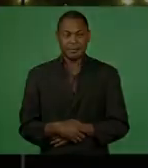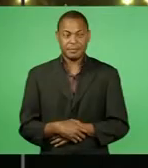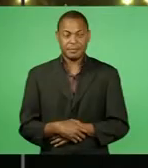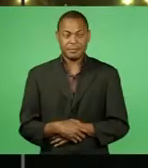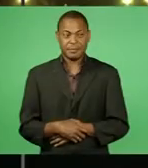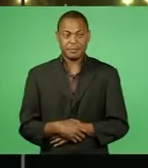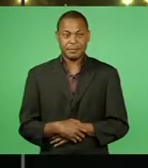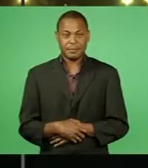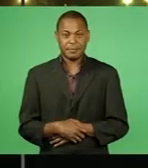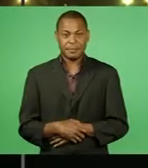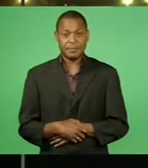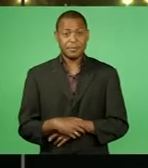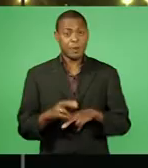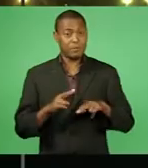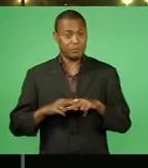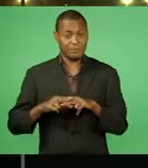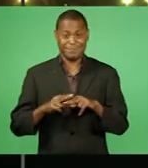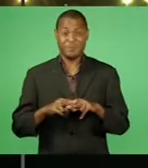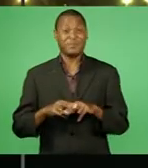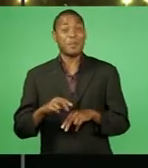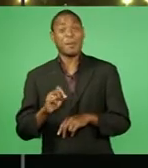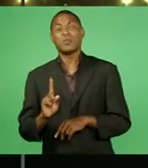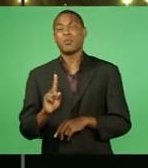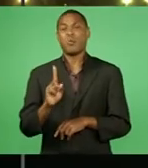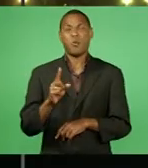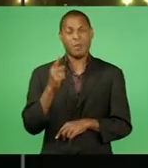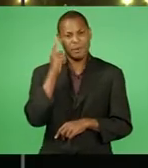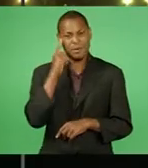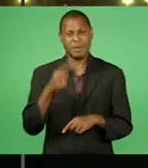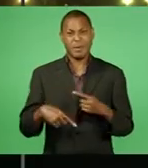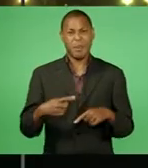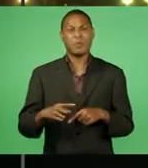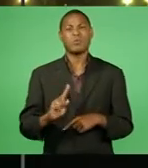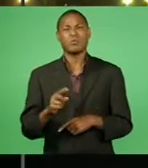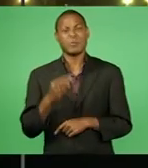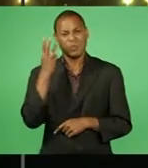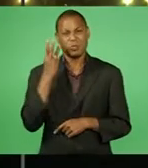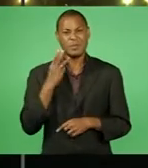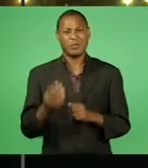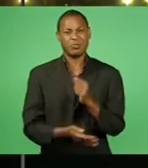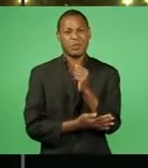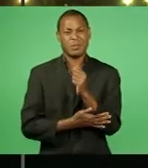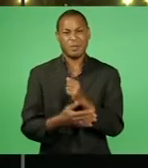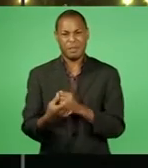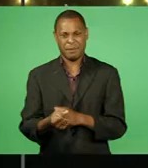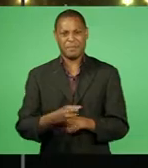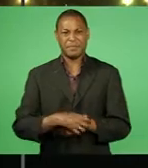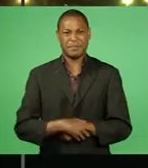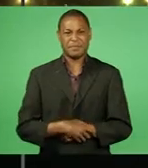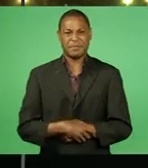content. In Fijian Pulse tonight, we ask, what do you think of the Fijiana having 4 teams in the Super 7